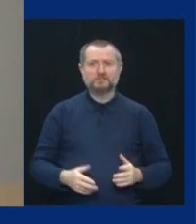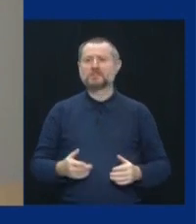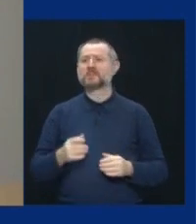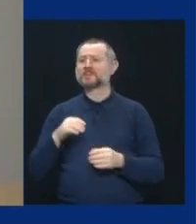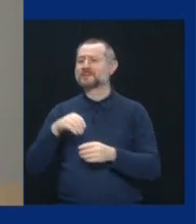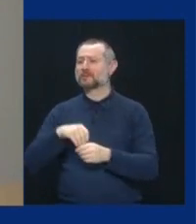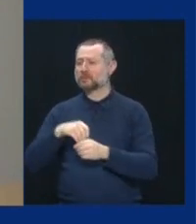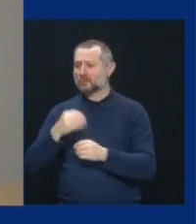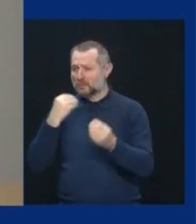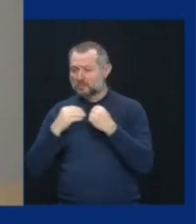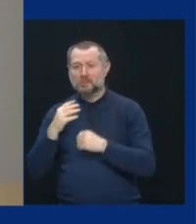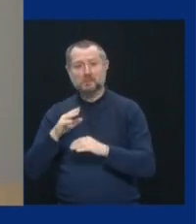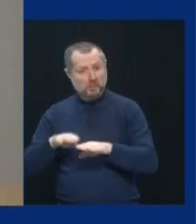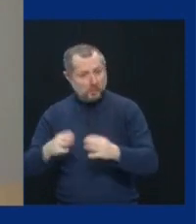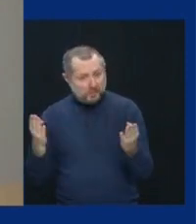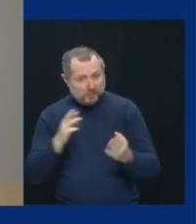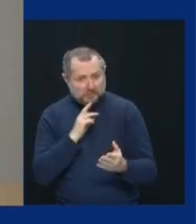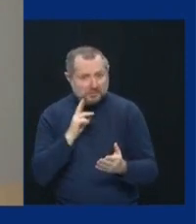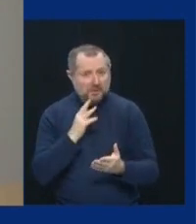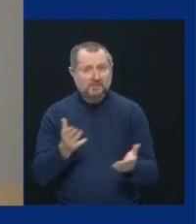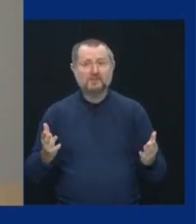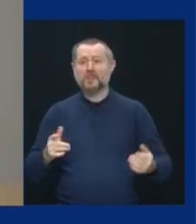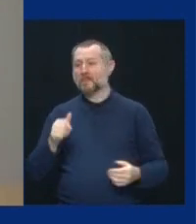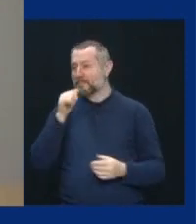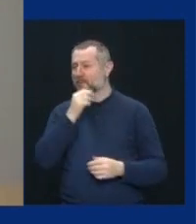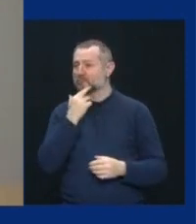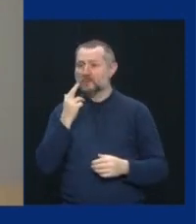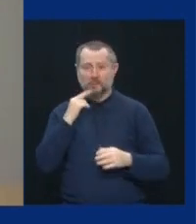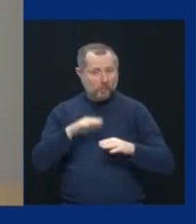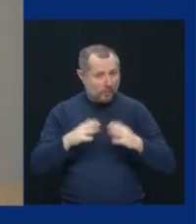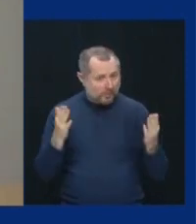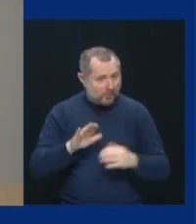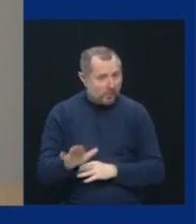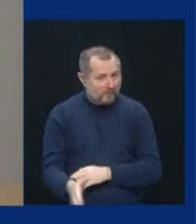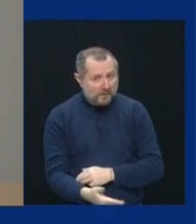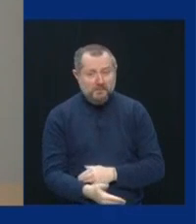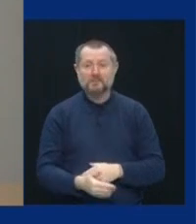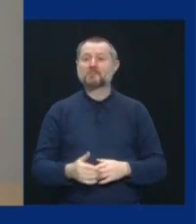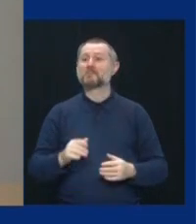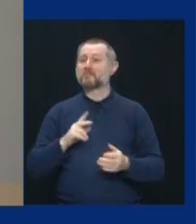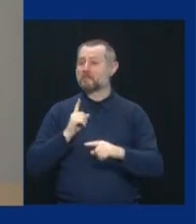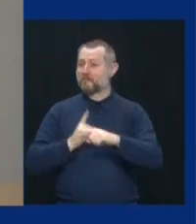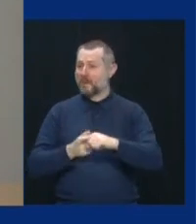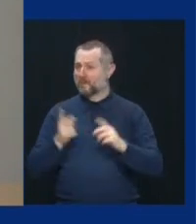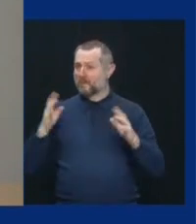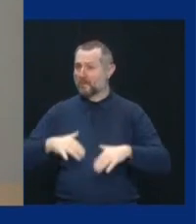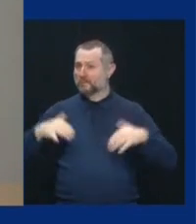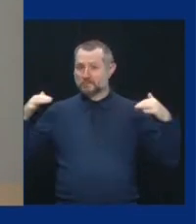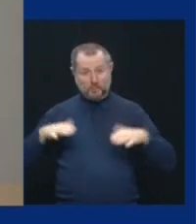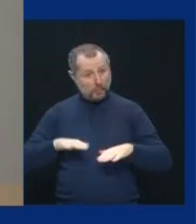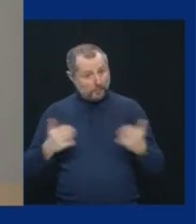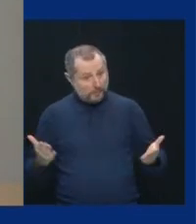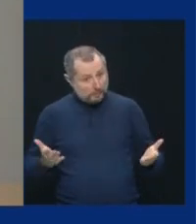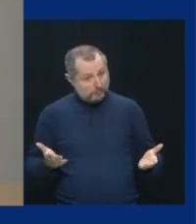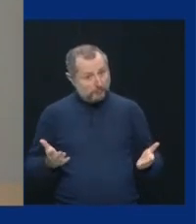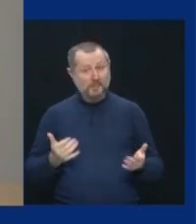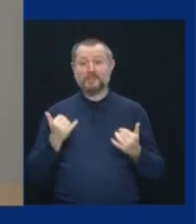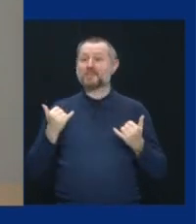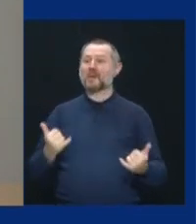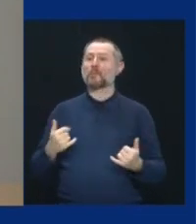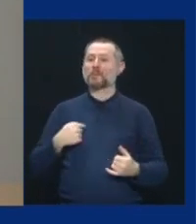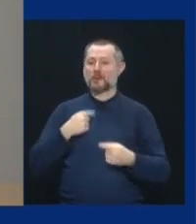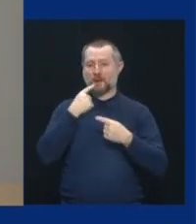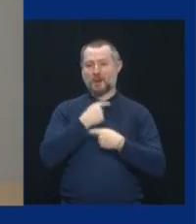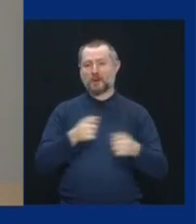dining, extended hours for bars and restaurants, and the reopening of stadia and arenas. And today we are announcing the goal